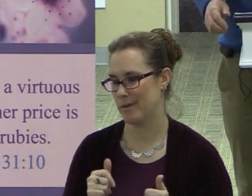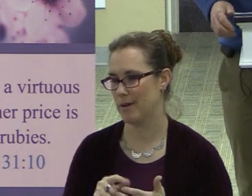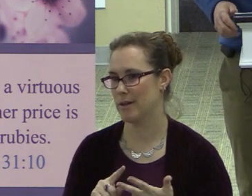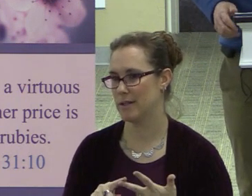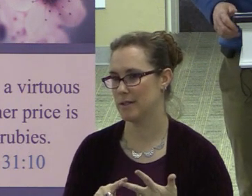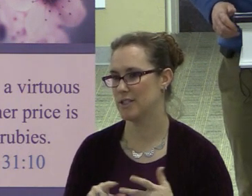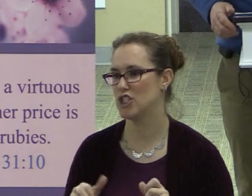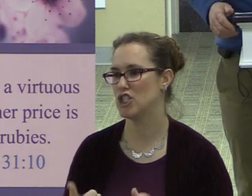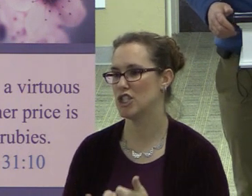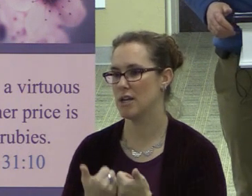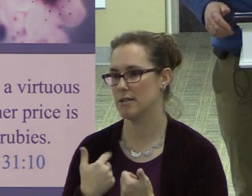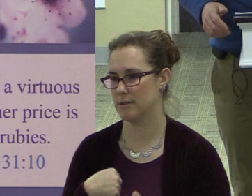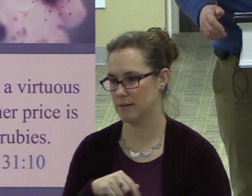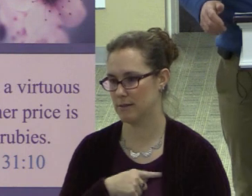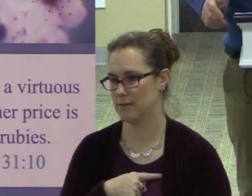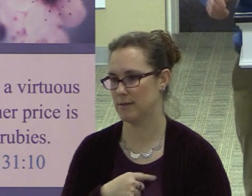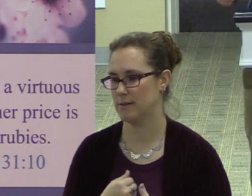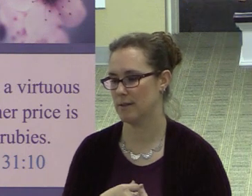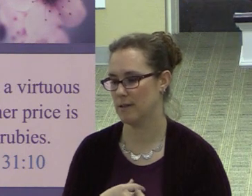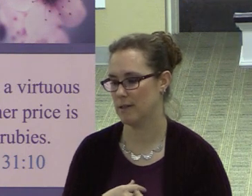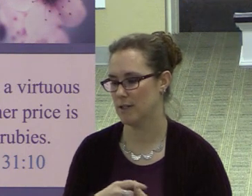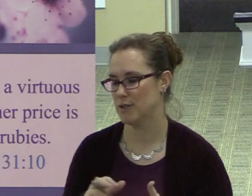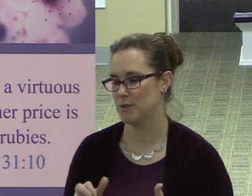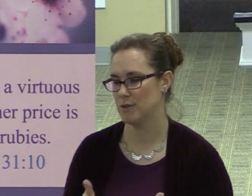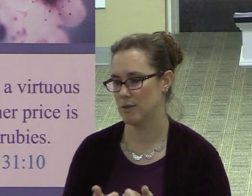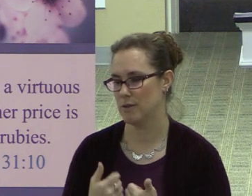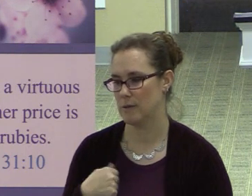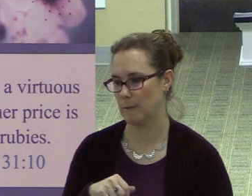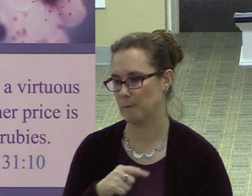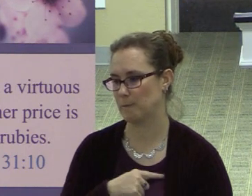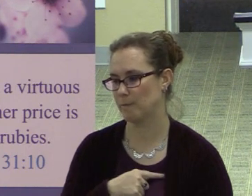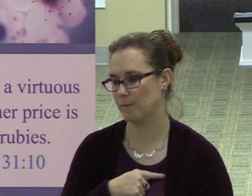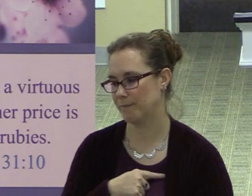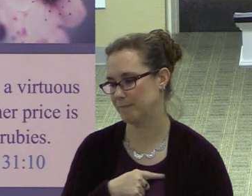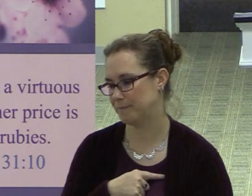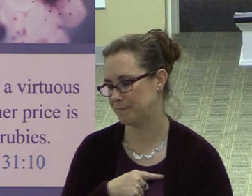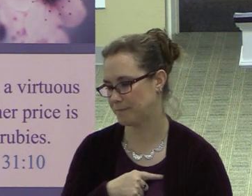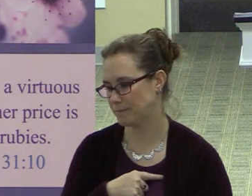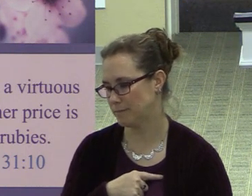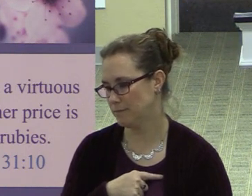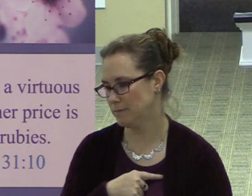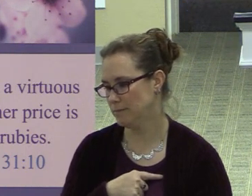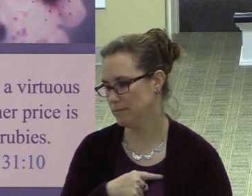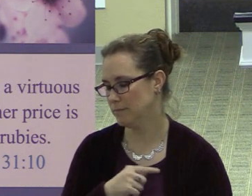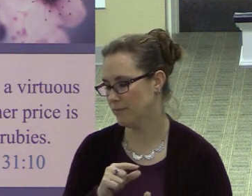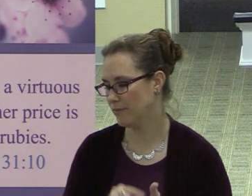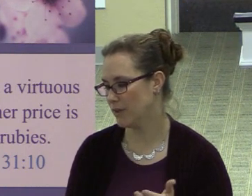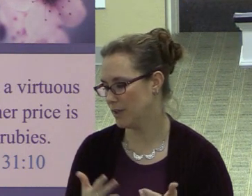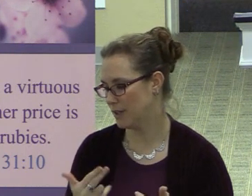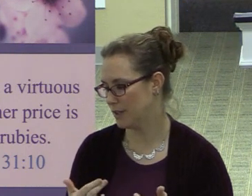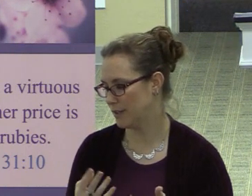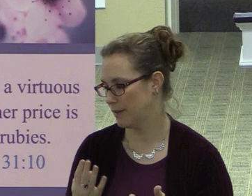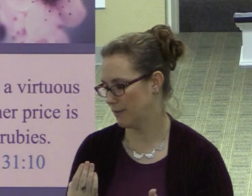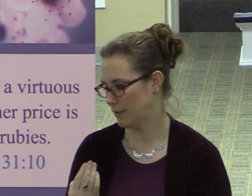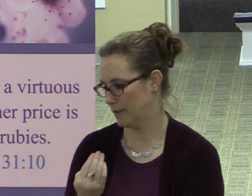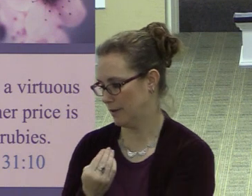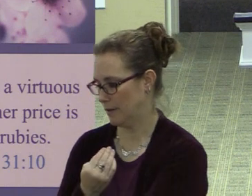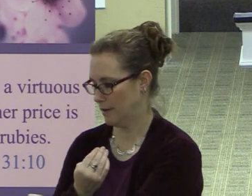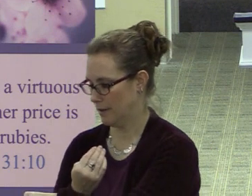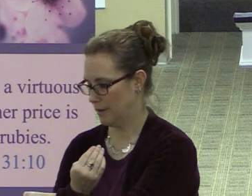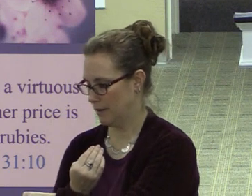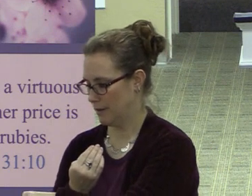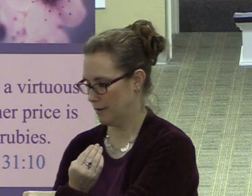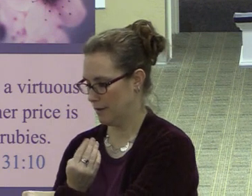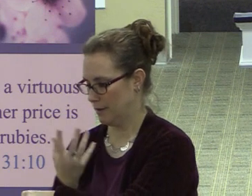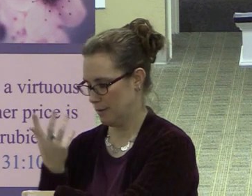To challenge us. Verse 13 and 14 of chapter 14, Moses said